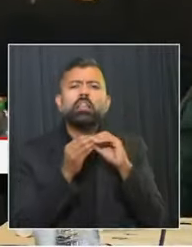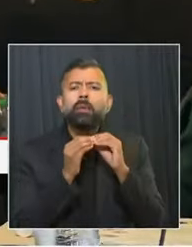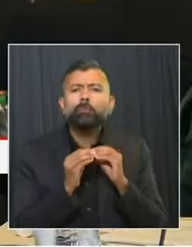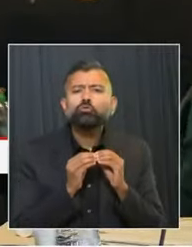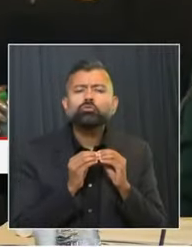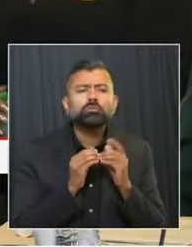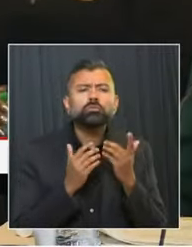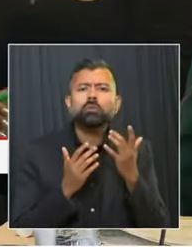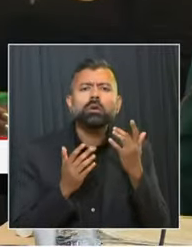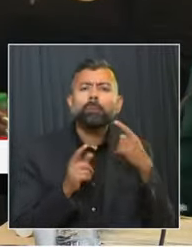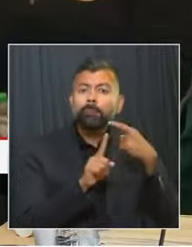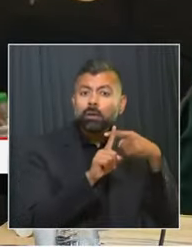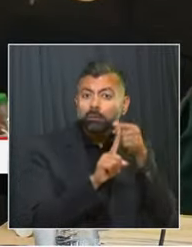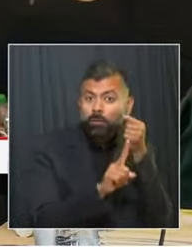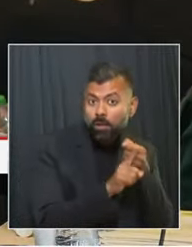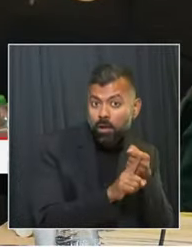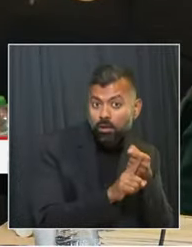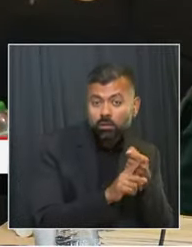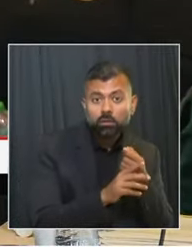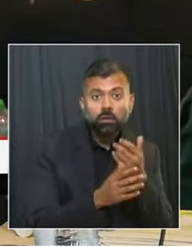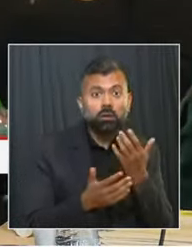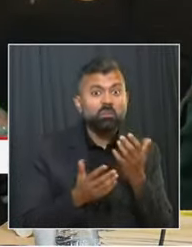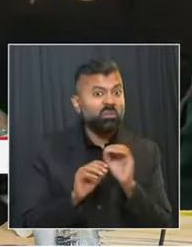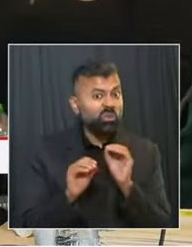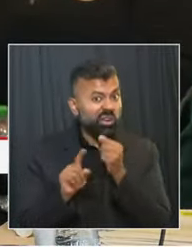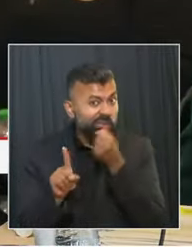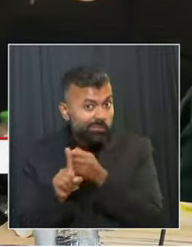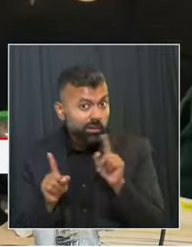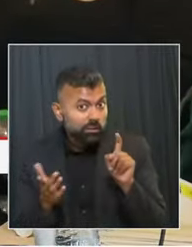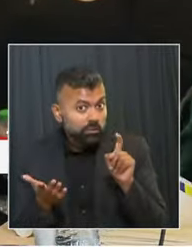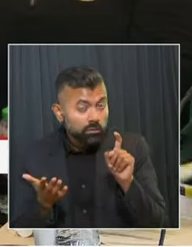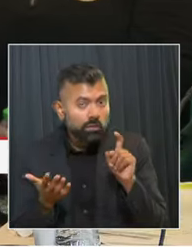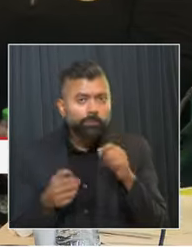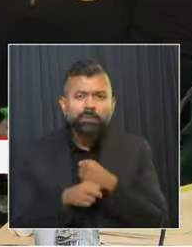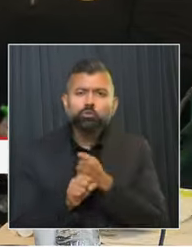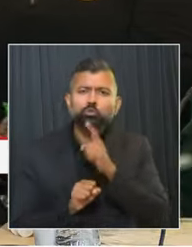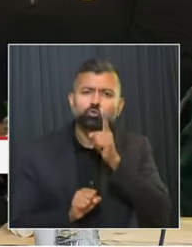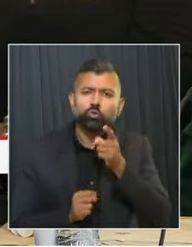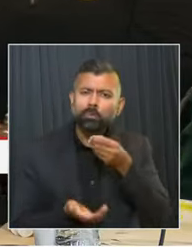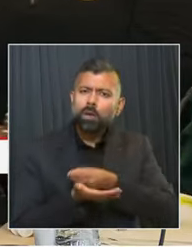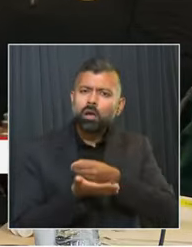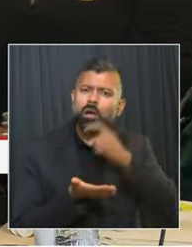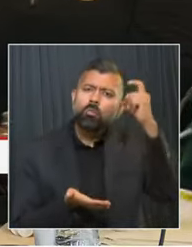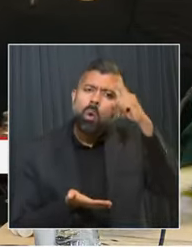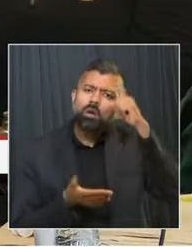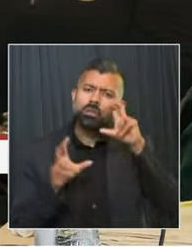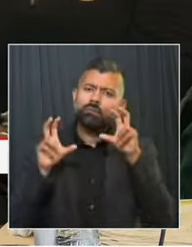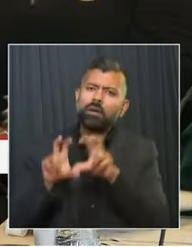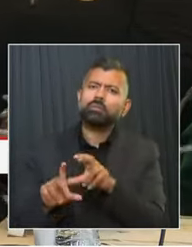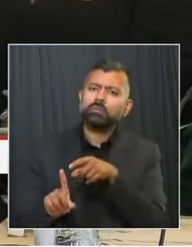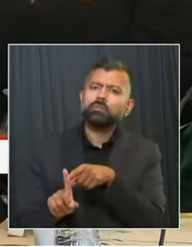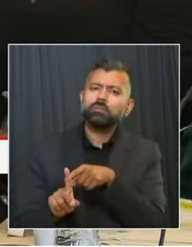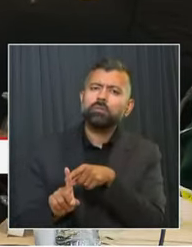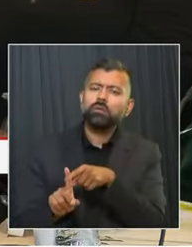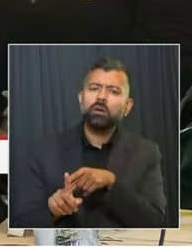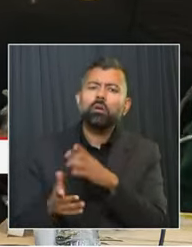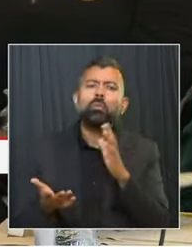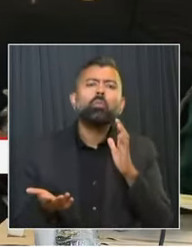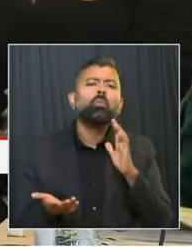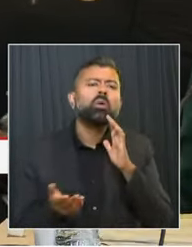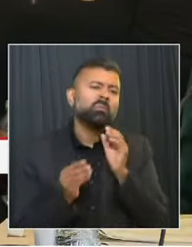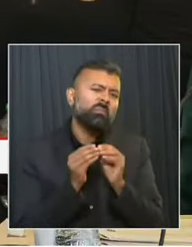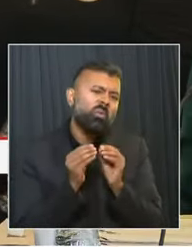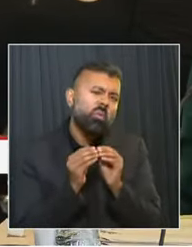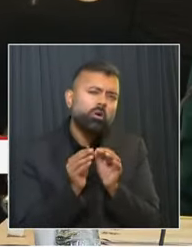impact? In being able to make sure the dollars go to where we have the largest impacts. So I think there'll be some deliberation we do across all the